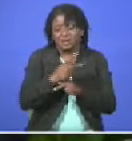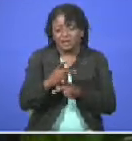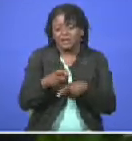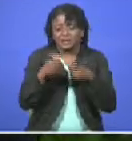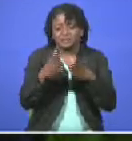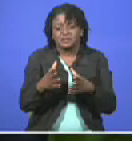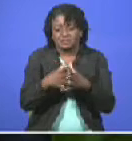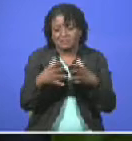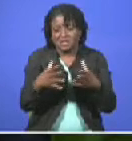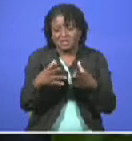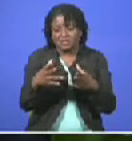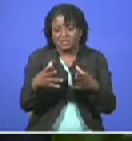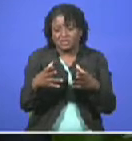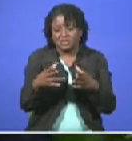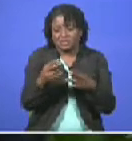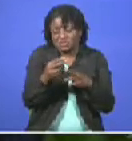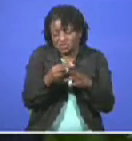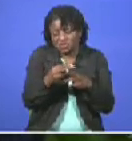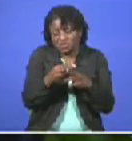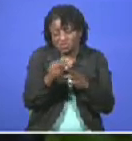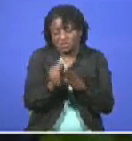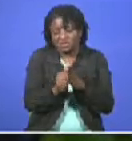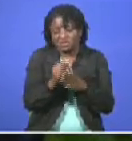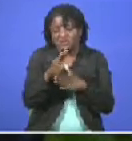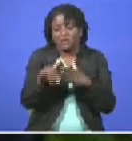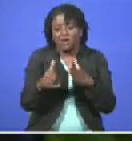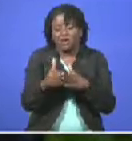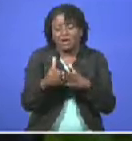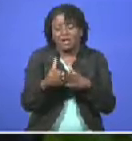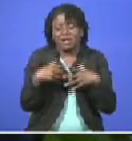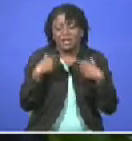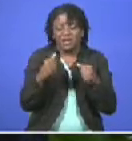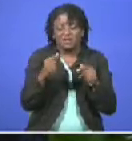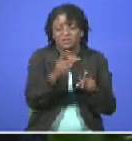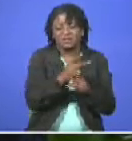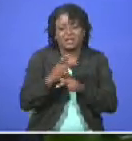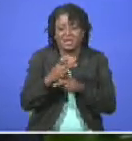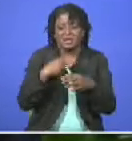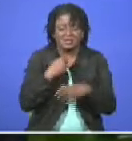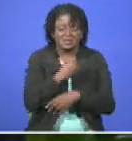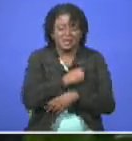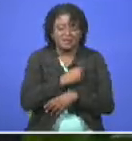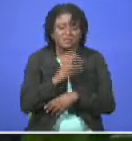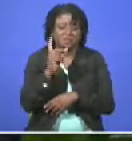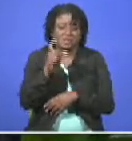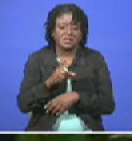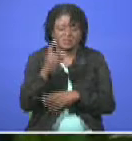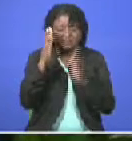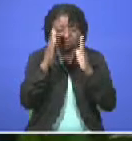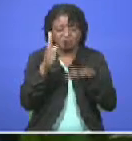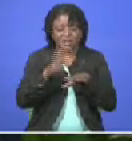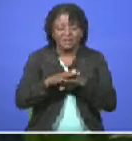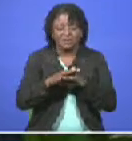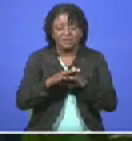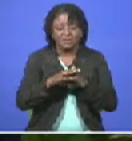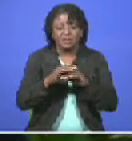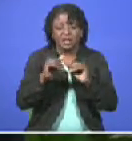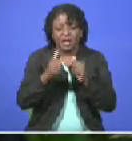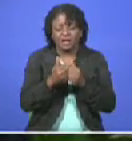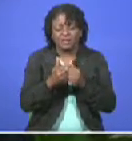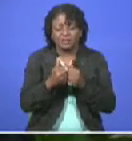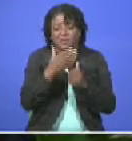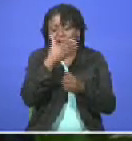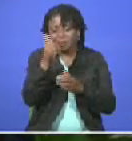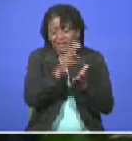of all healthcare staff, and so we need to actually focus in on how do we get better investment into healthcare. But